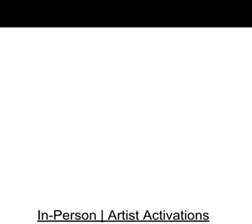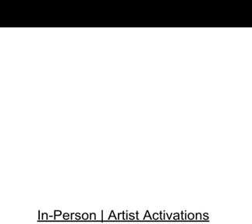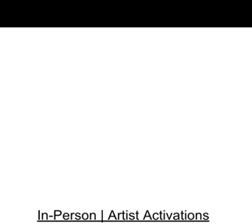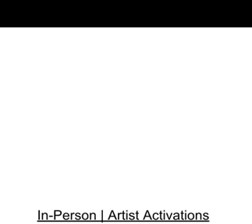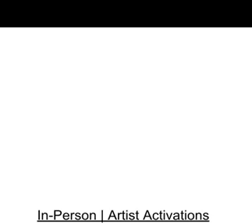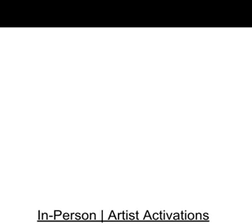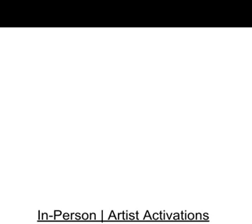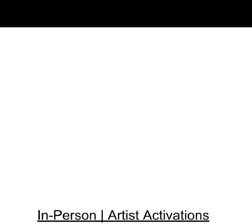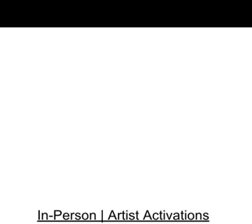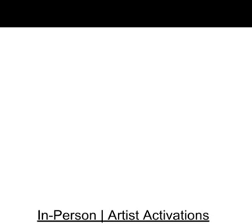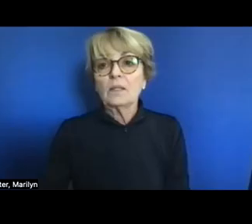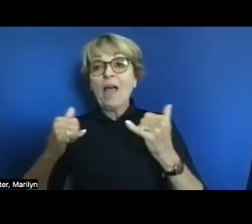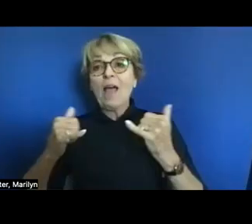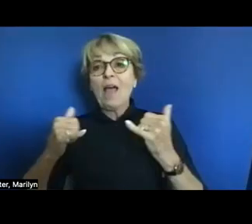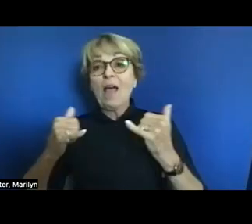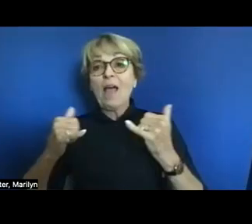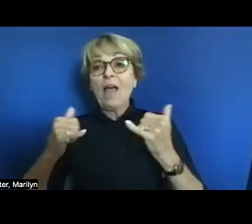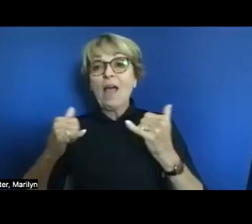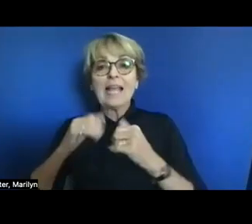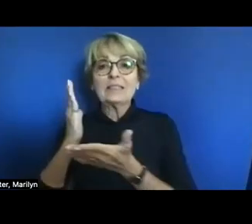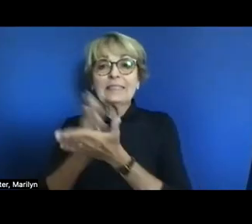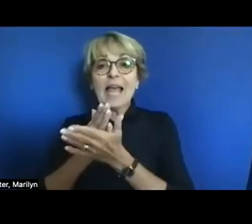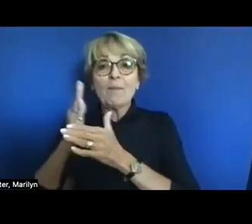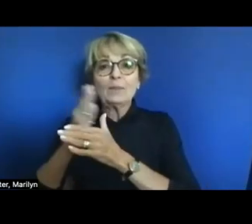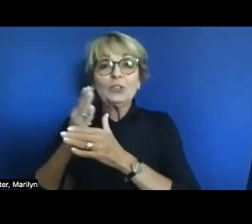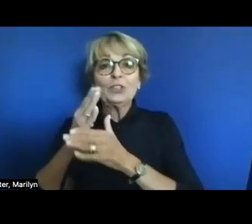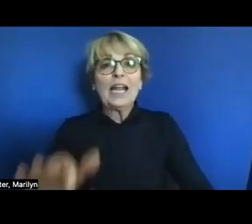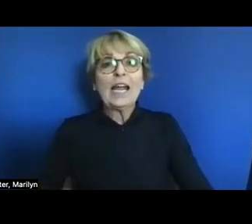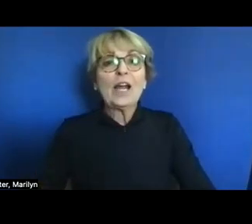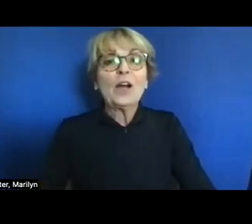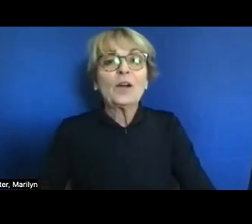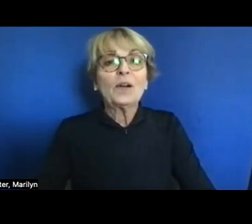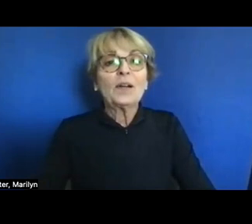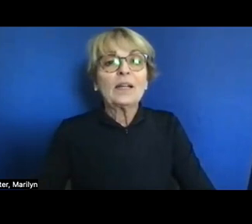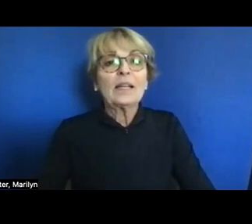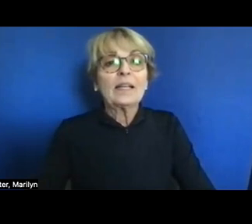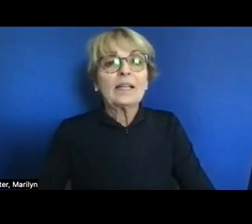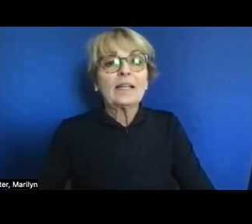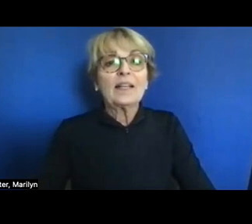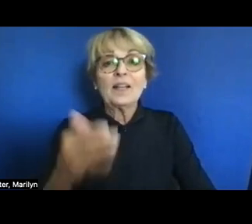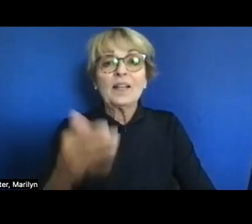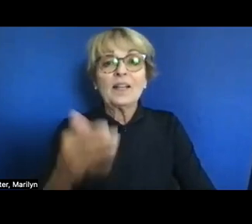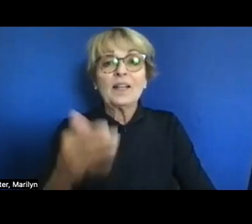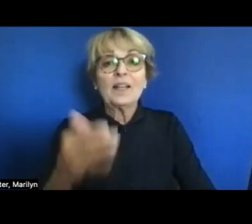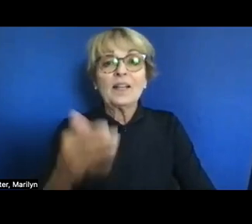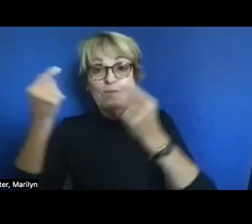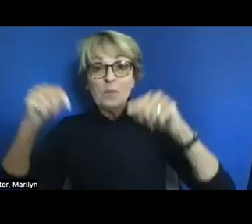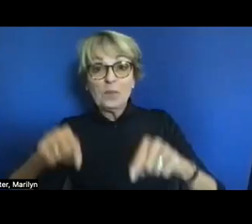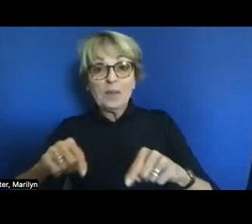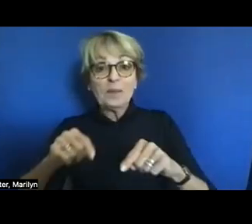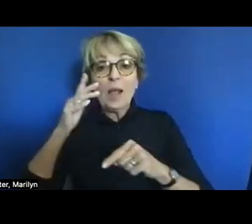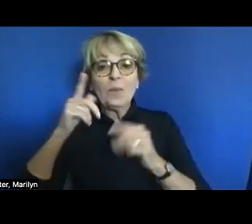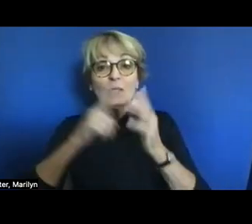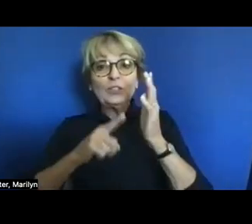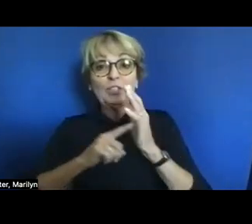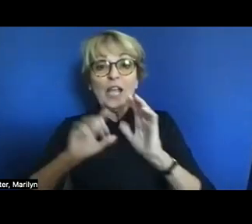all right now. I'm gonna do stop share. Want to thank you all again for being here. I'm just going to quickly check the chat